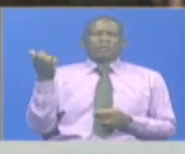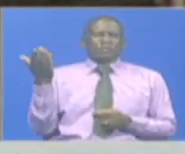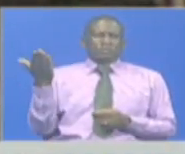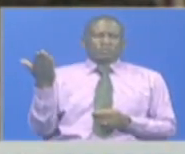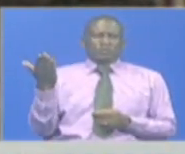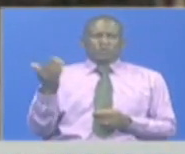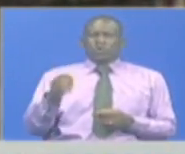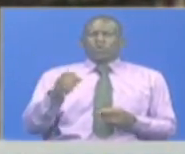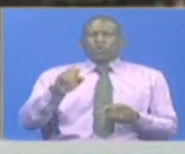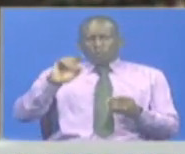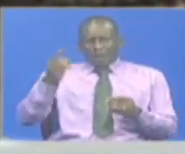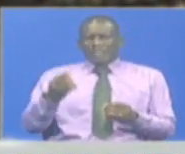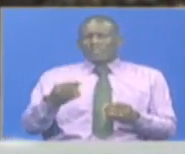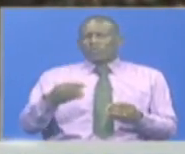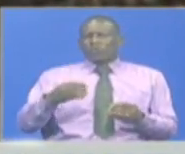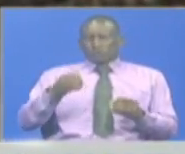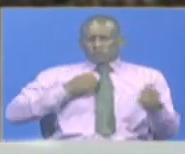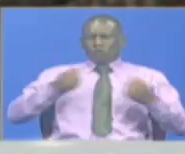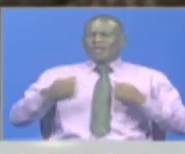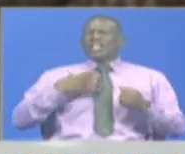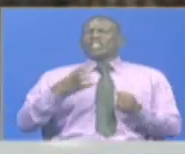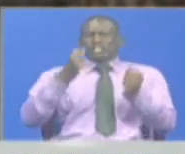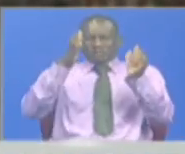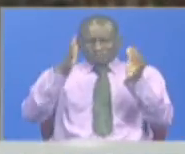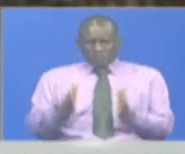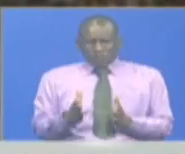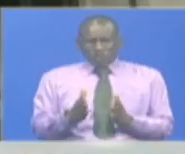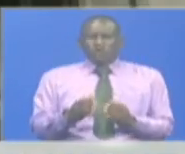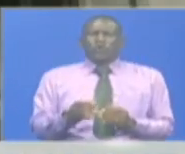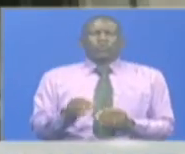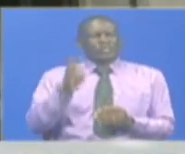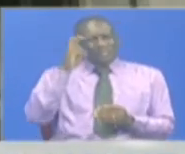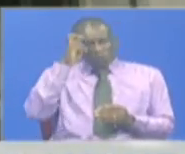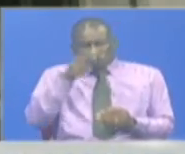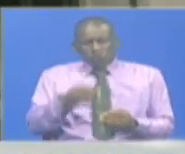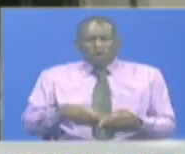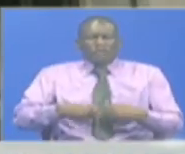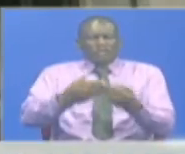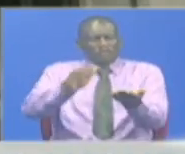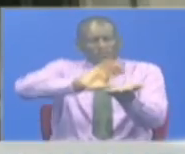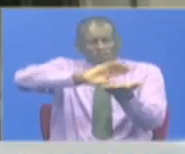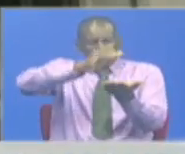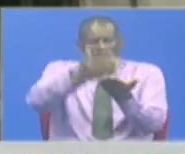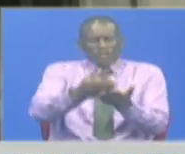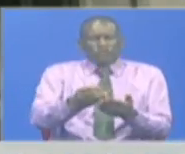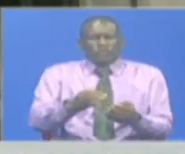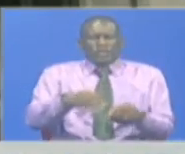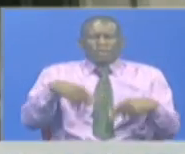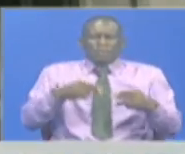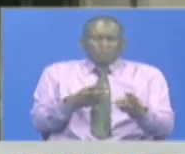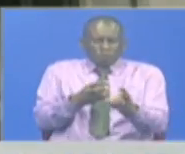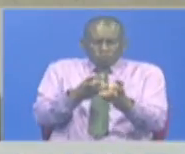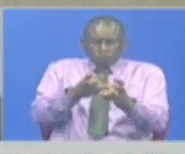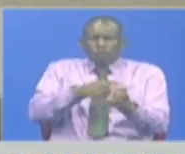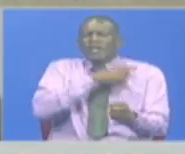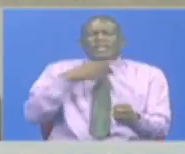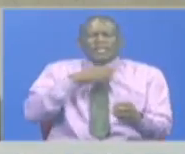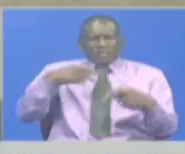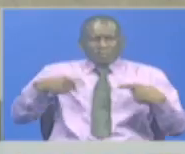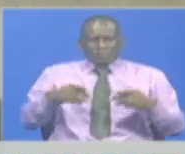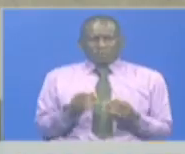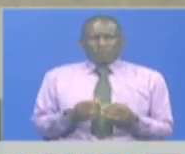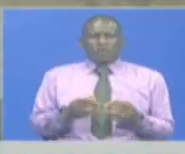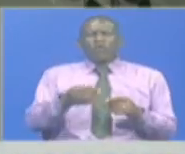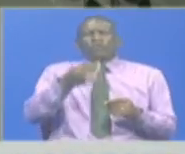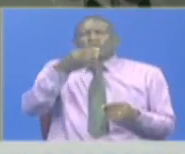richest men, is accused of financing the genocide. According to a joint statement from the French Justice Ministry, the